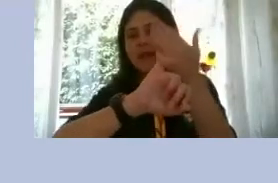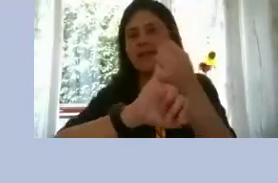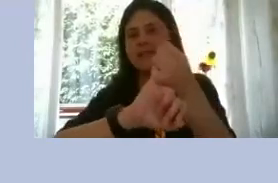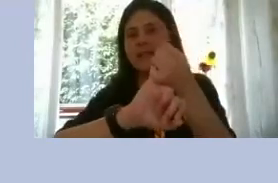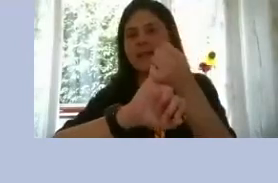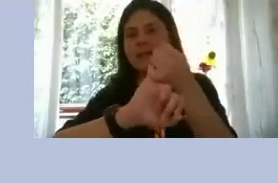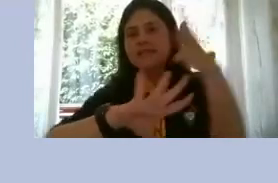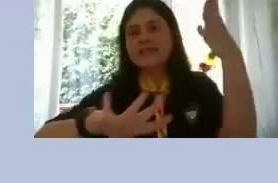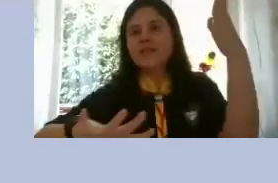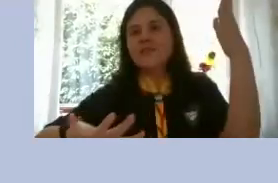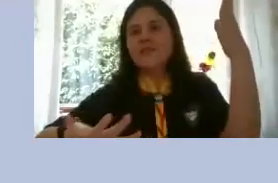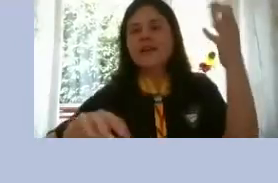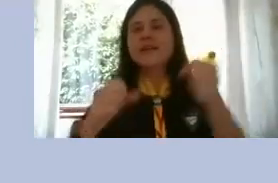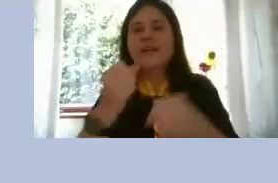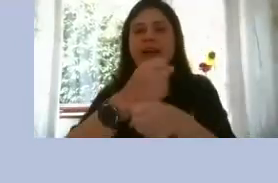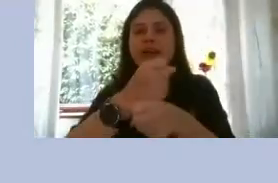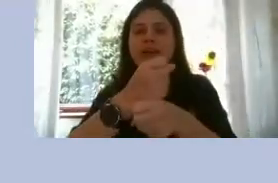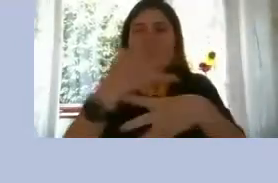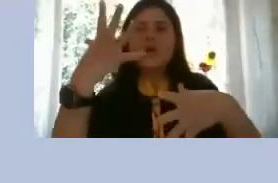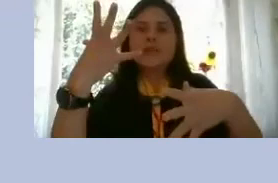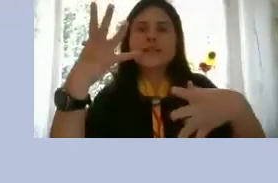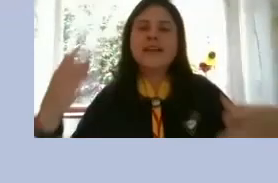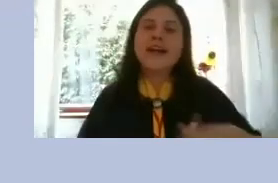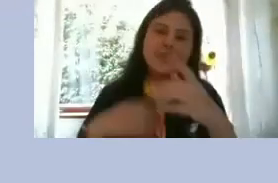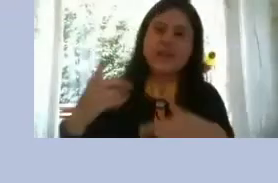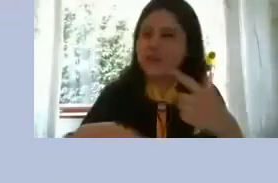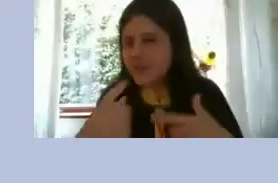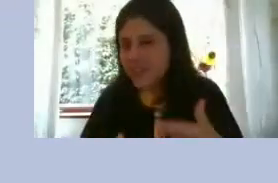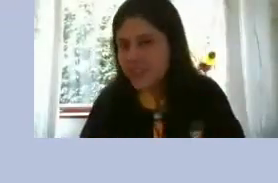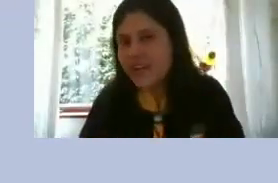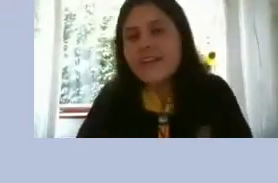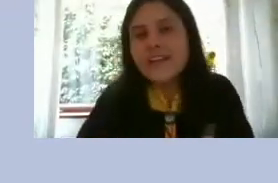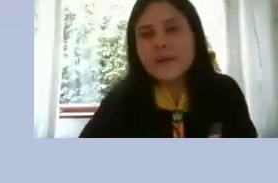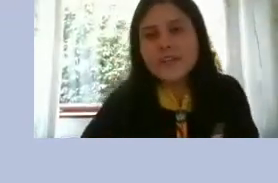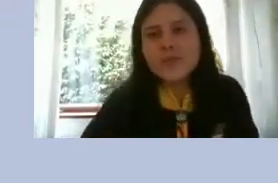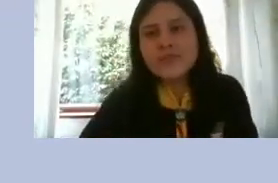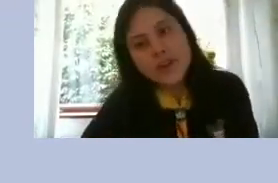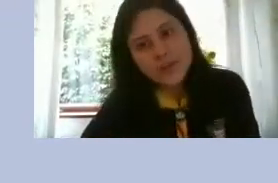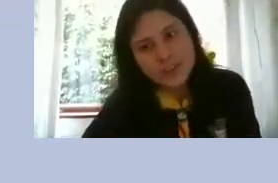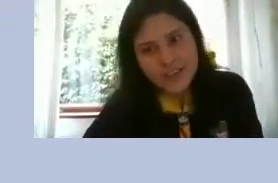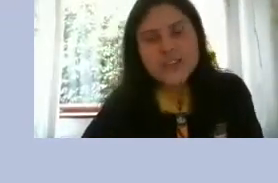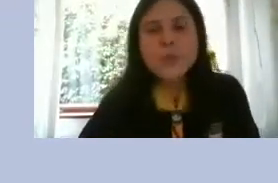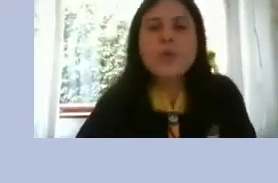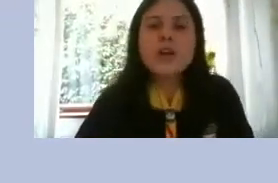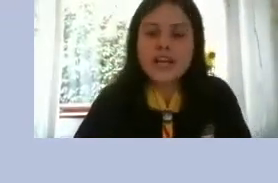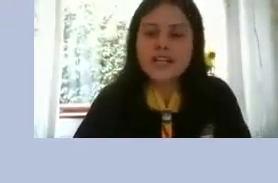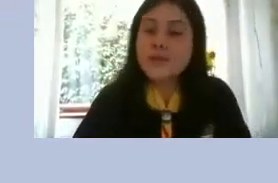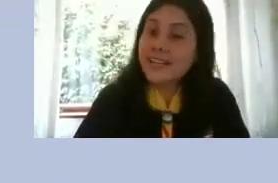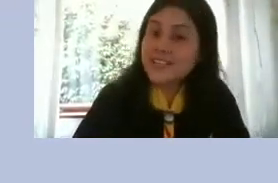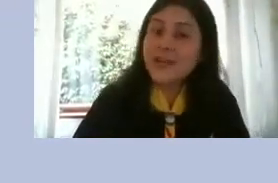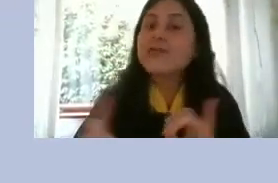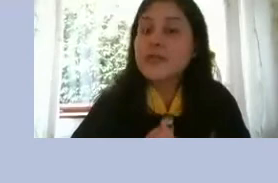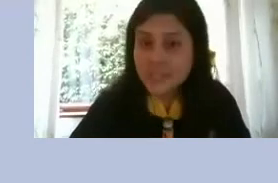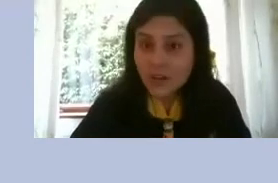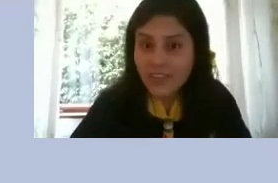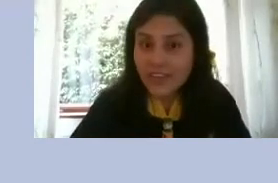have your S, silver, and you have your golden, and you can go to the dictionary that I mentioned before and you can find more colors. But at least you